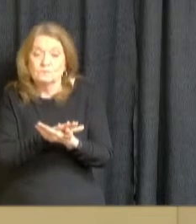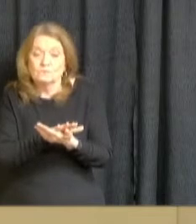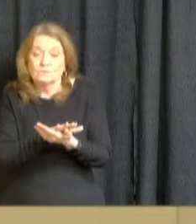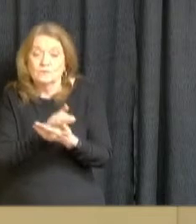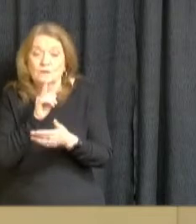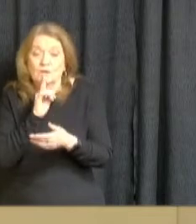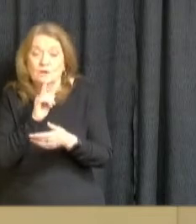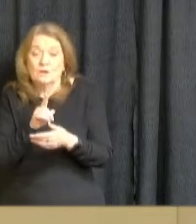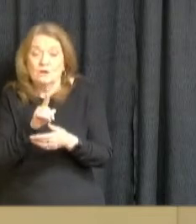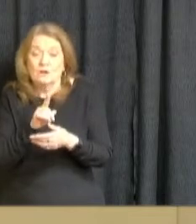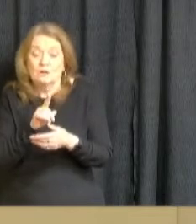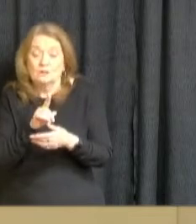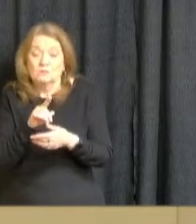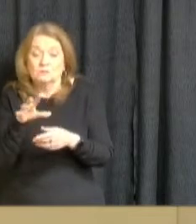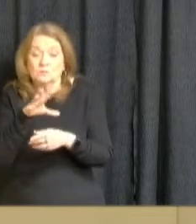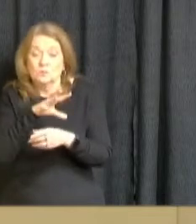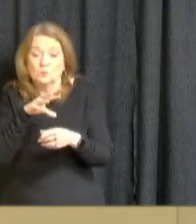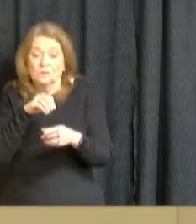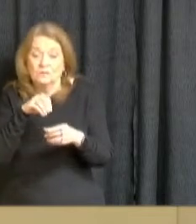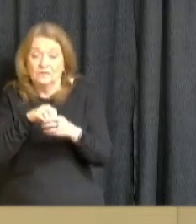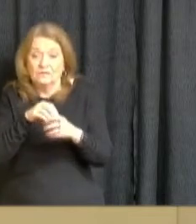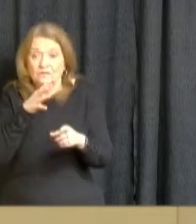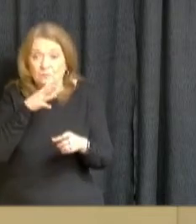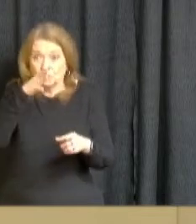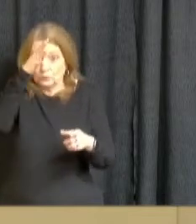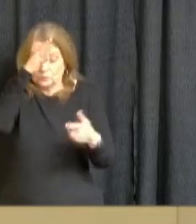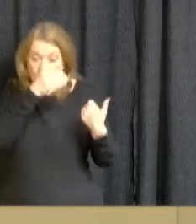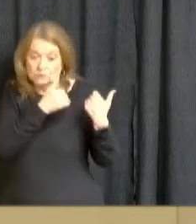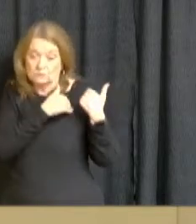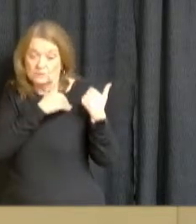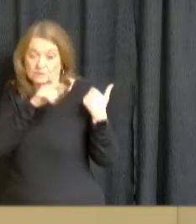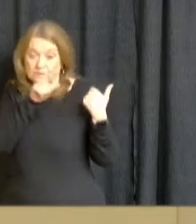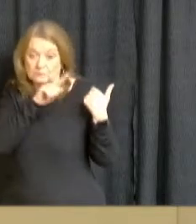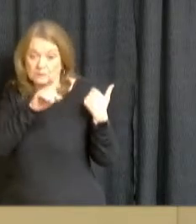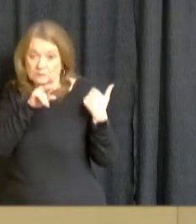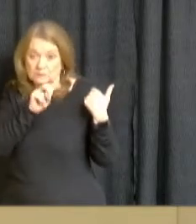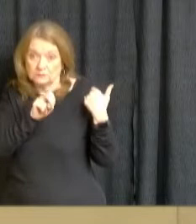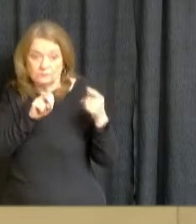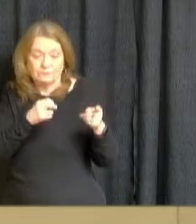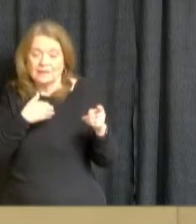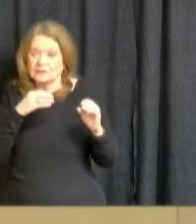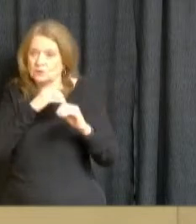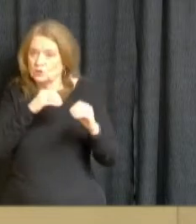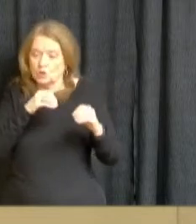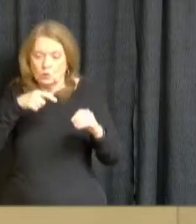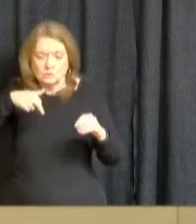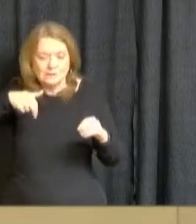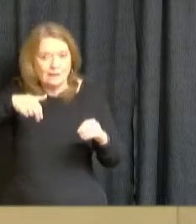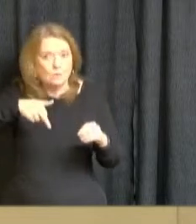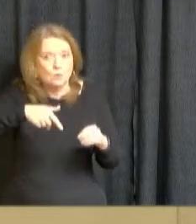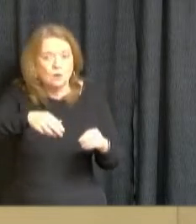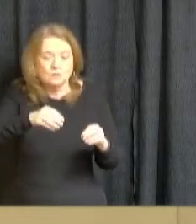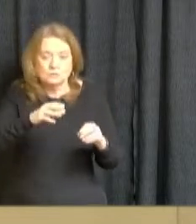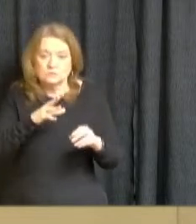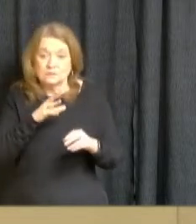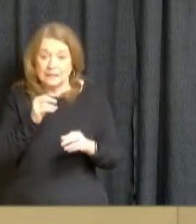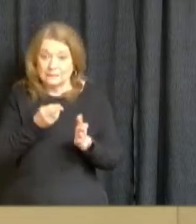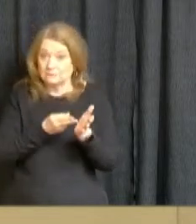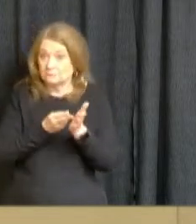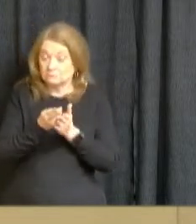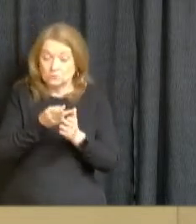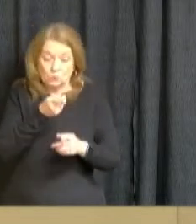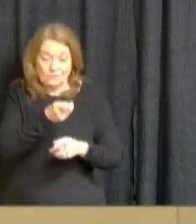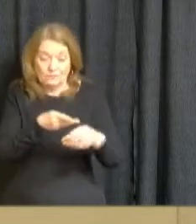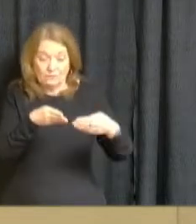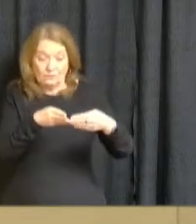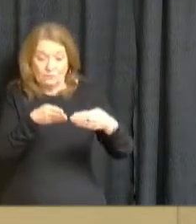are within the parental responsibility zone. And this is a neighborhood that has no sidewalks. In fact, right here at